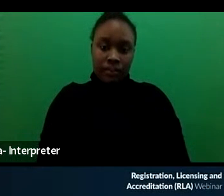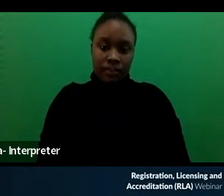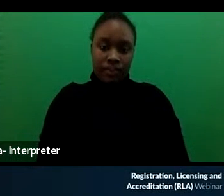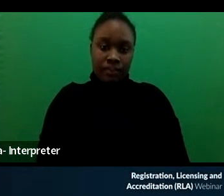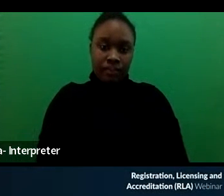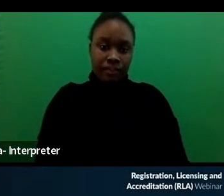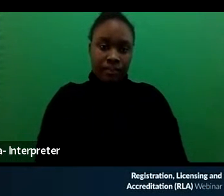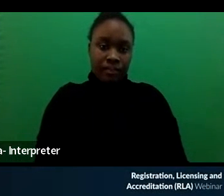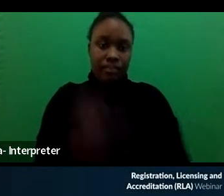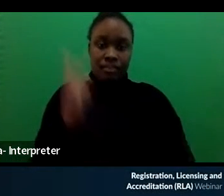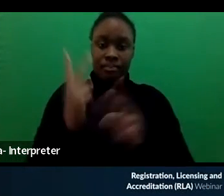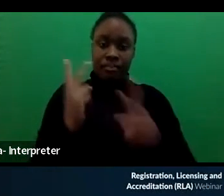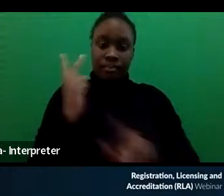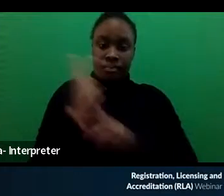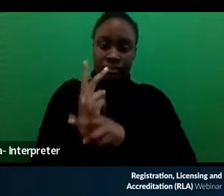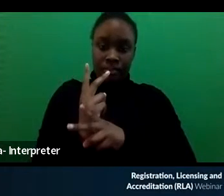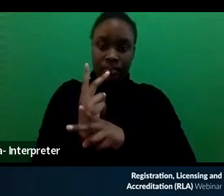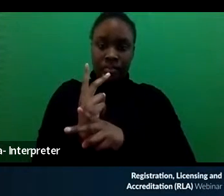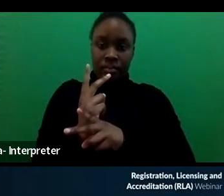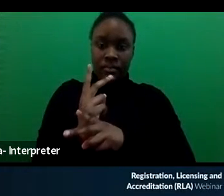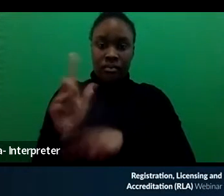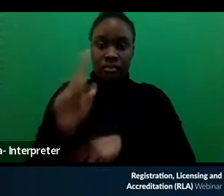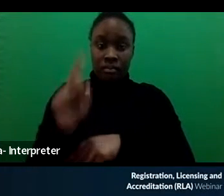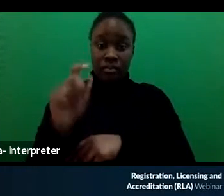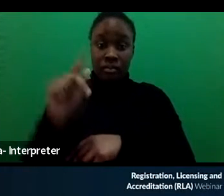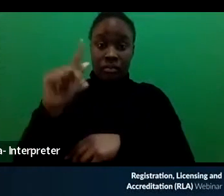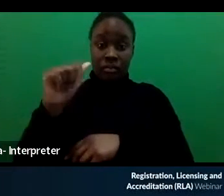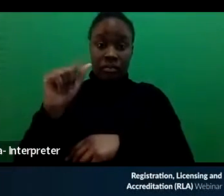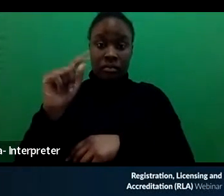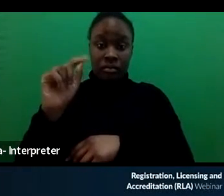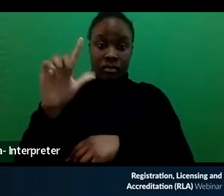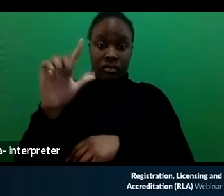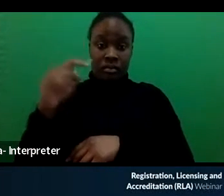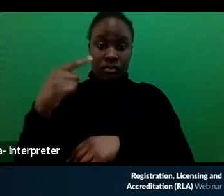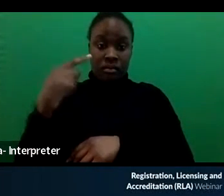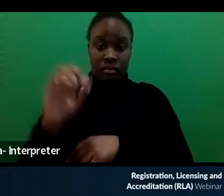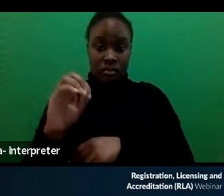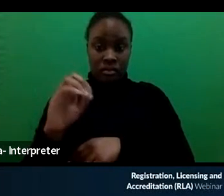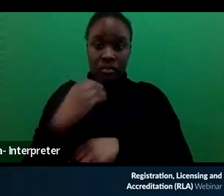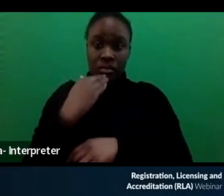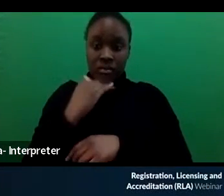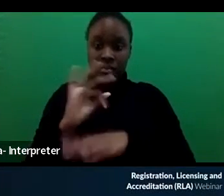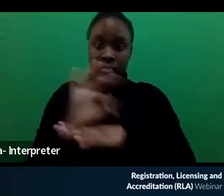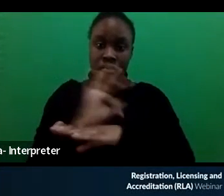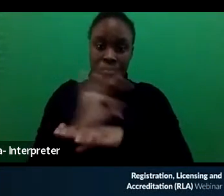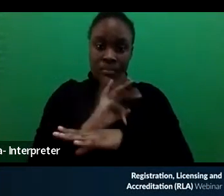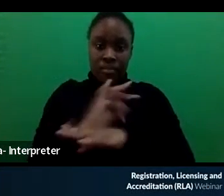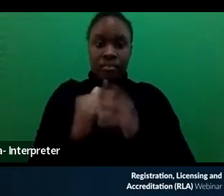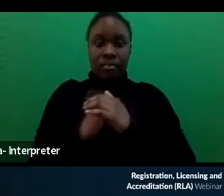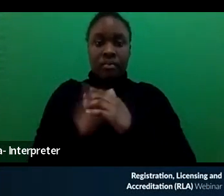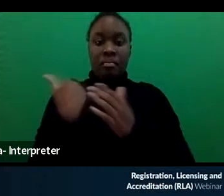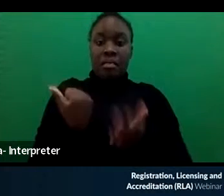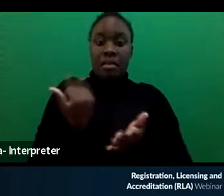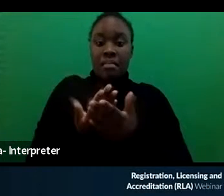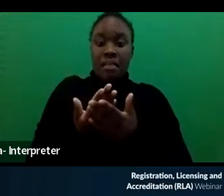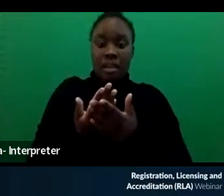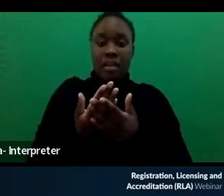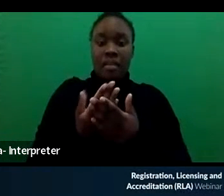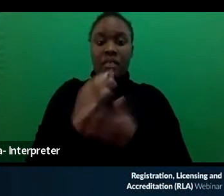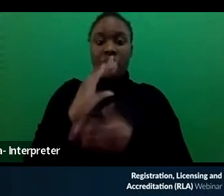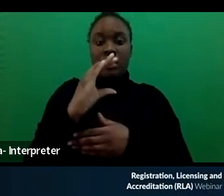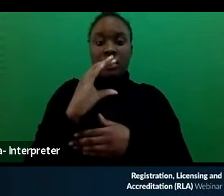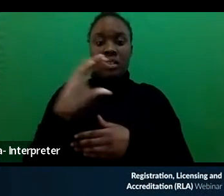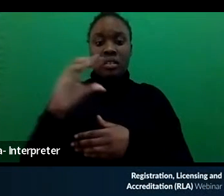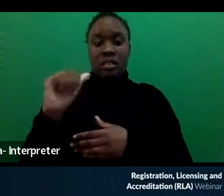I'll repeat the question. Katlego, please prepare to take the question. How do I apply for sea cargo carrier